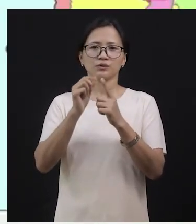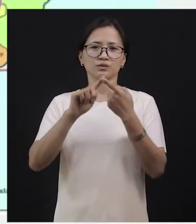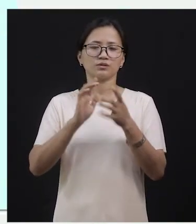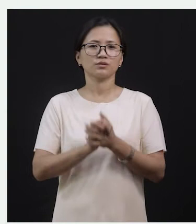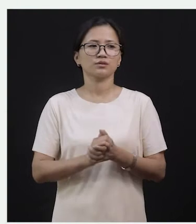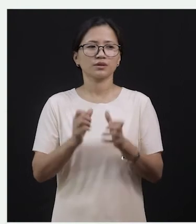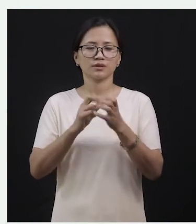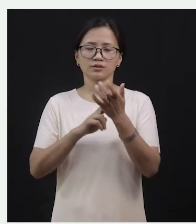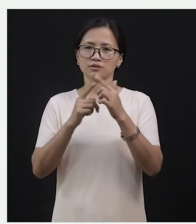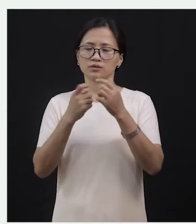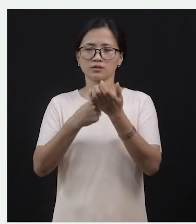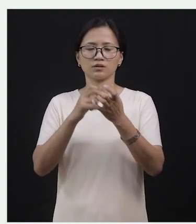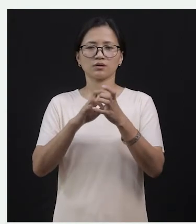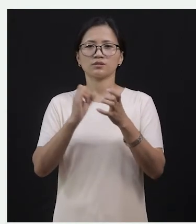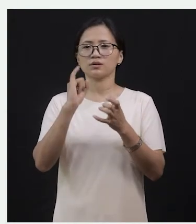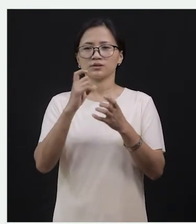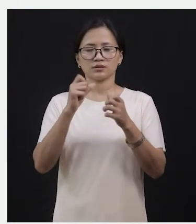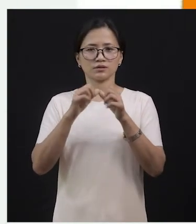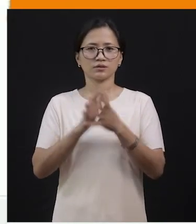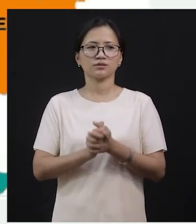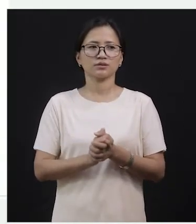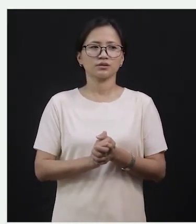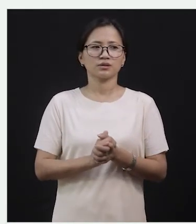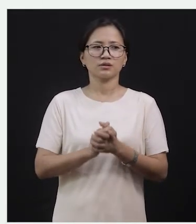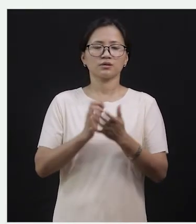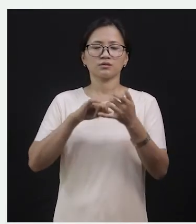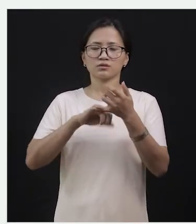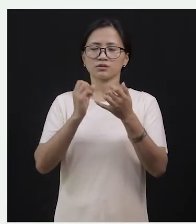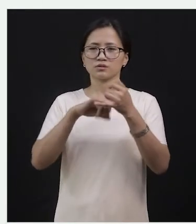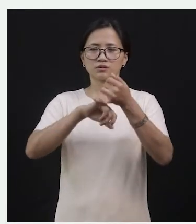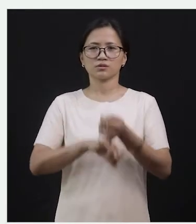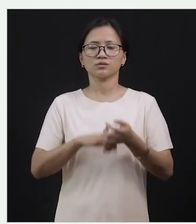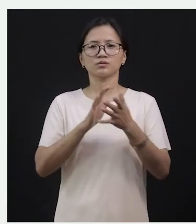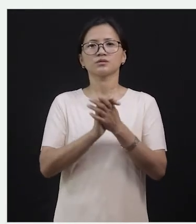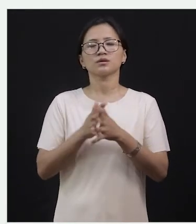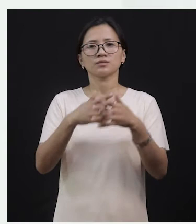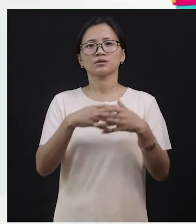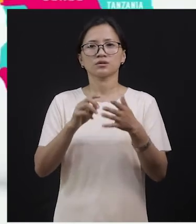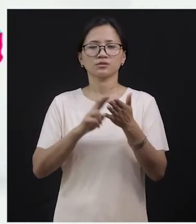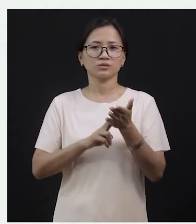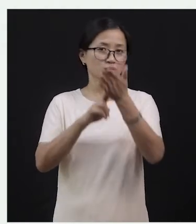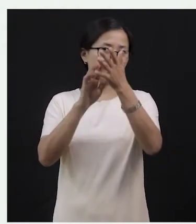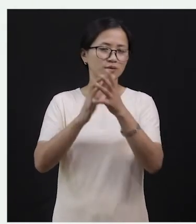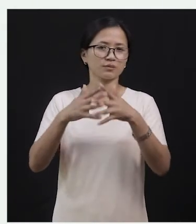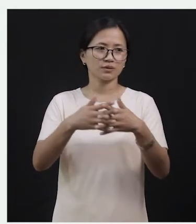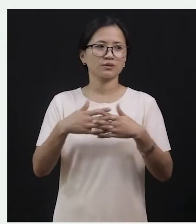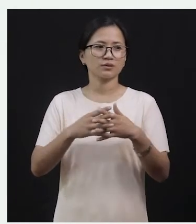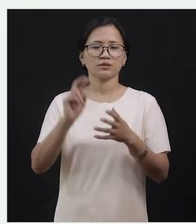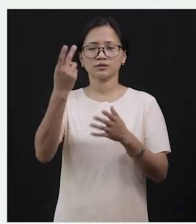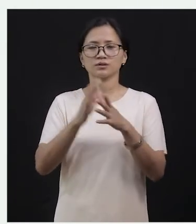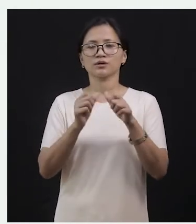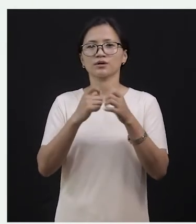Antarctica, 4th is South America, 3rd is North America, the